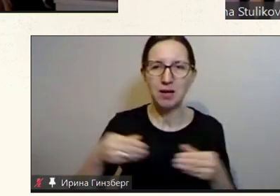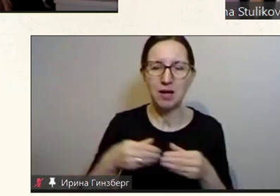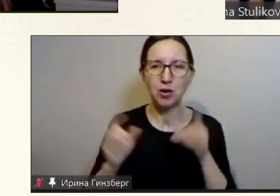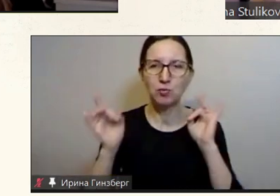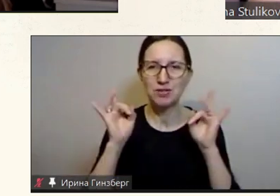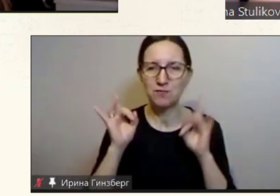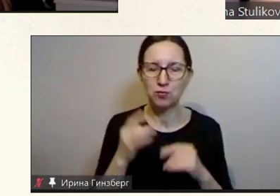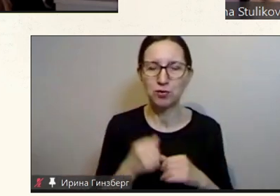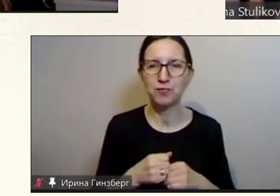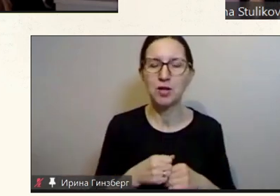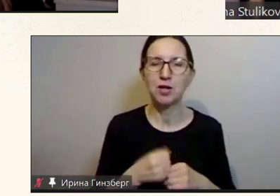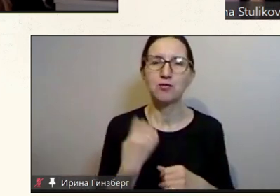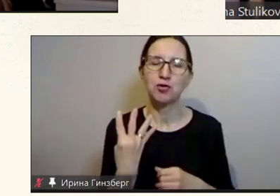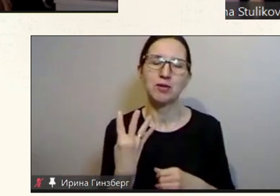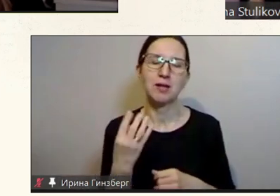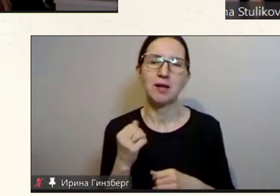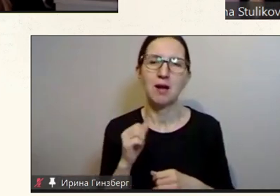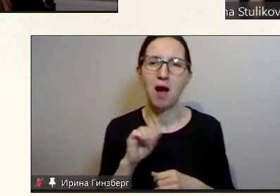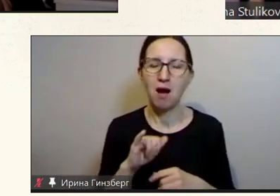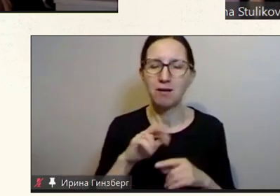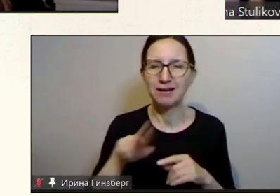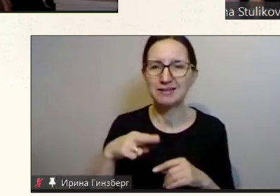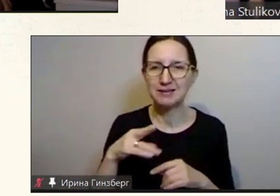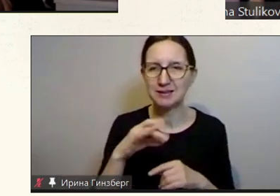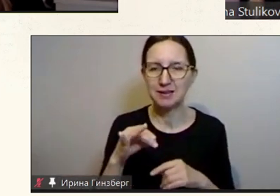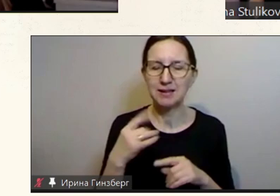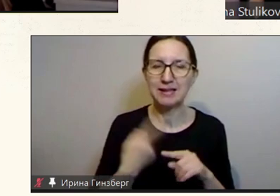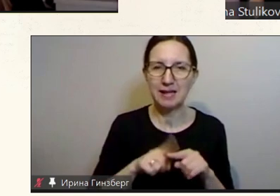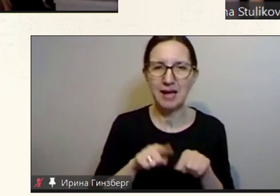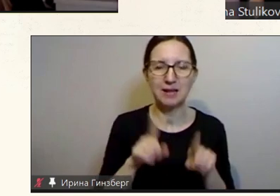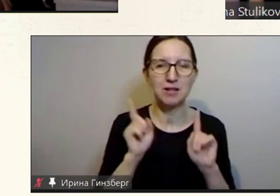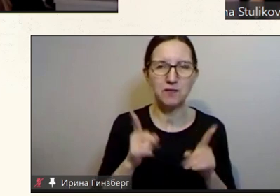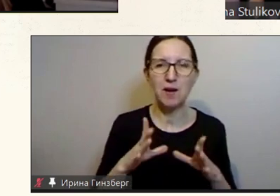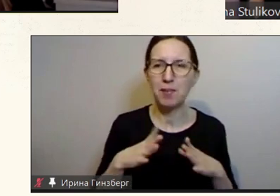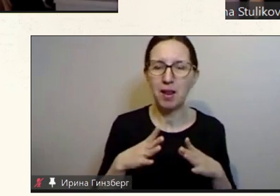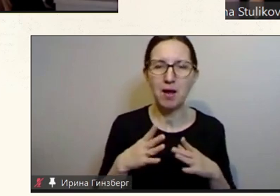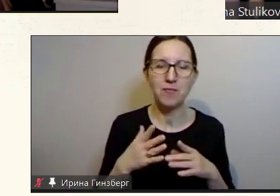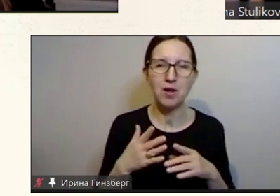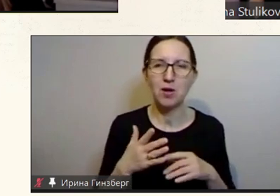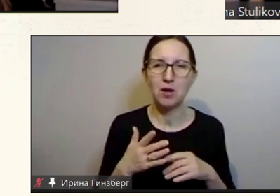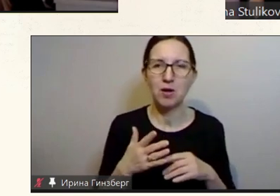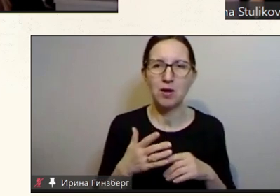We use 4.1 sound stereo.